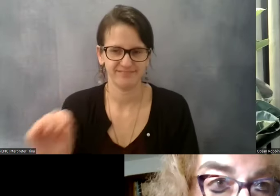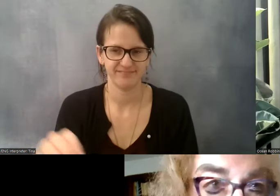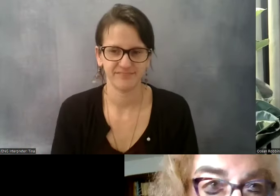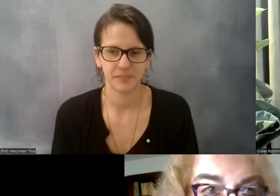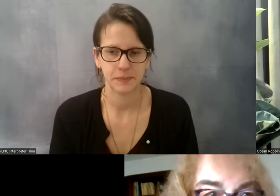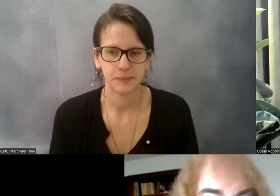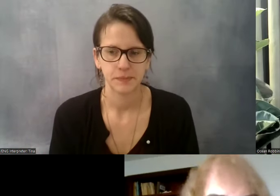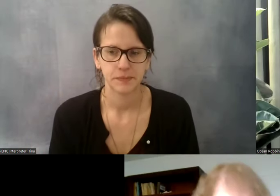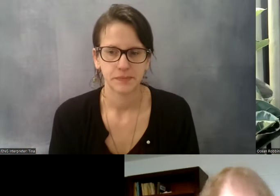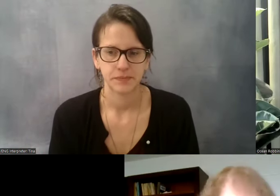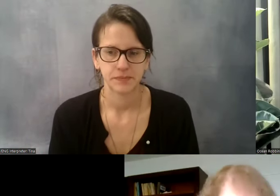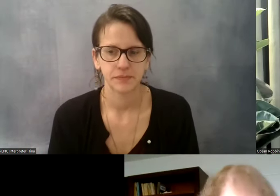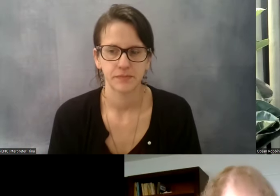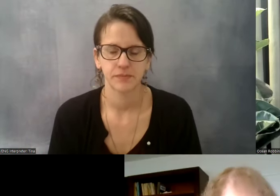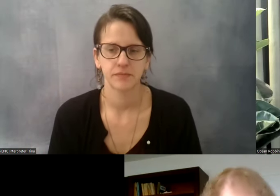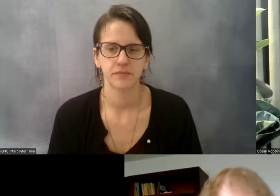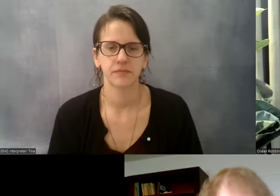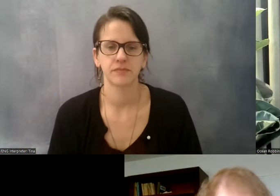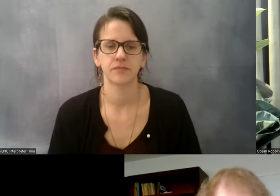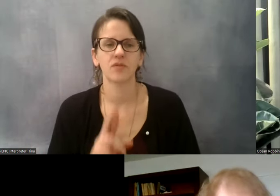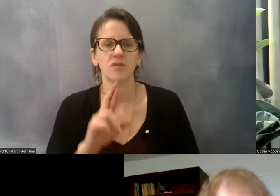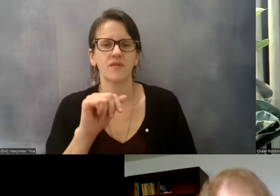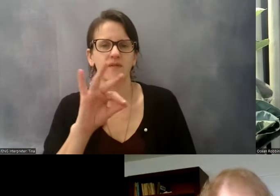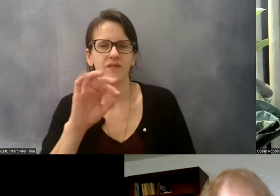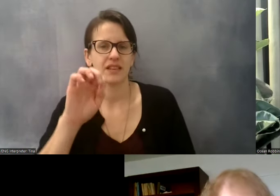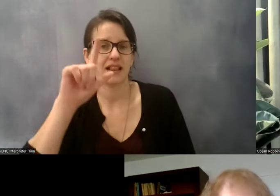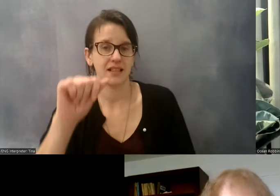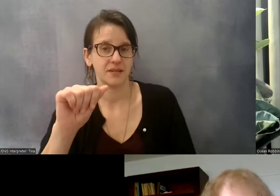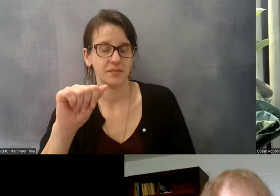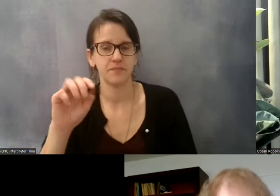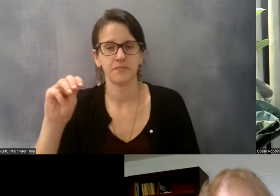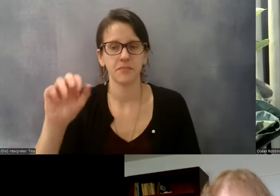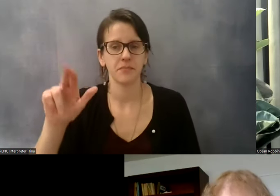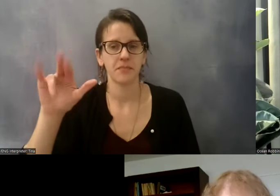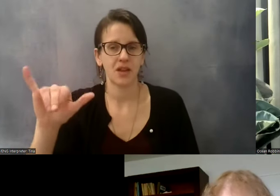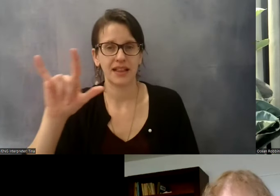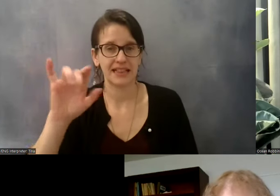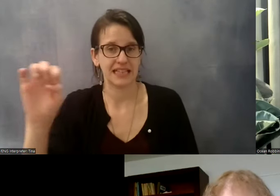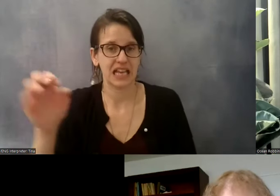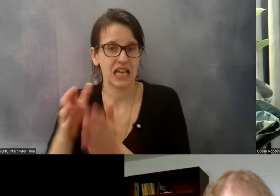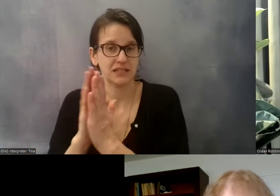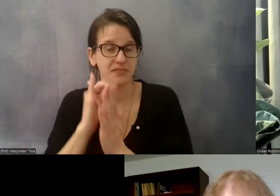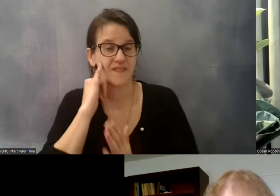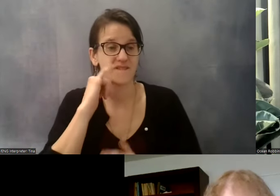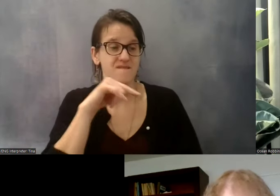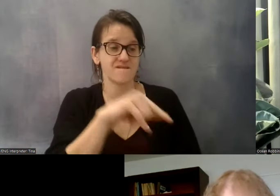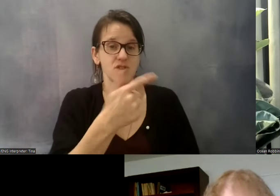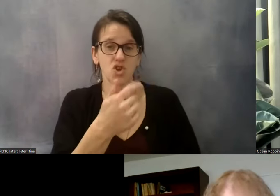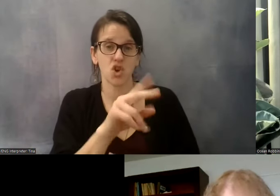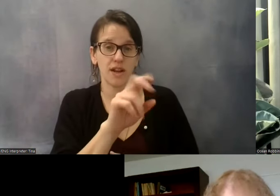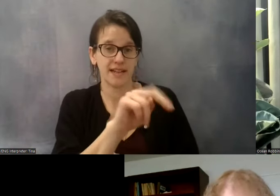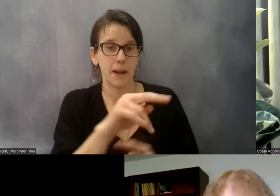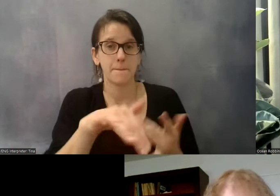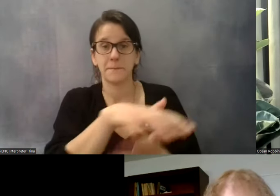All right. Rafaela, Mary Lee asks if mixing up species in the garden